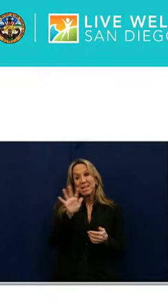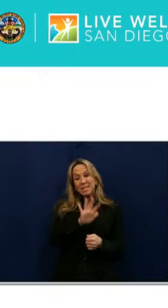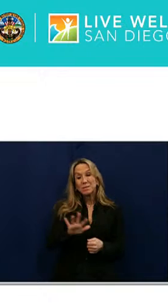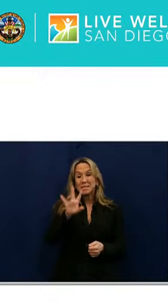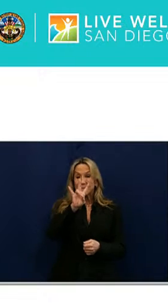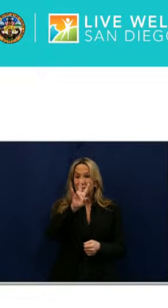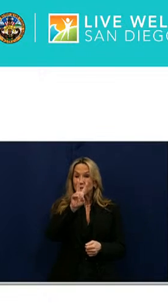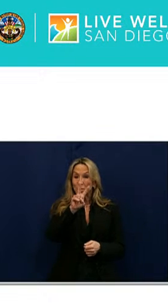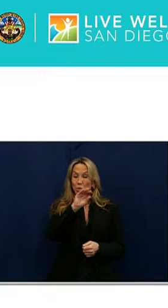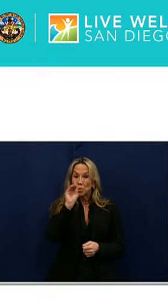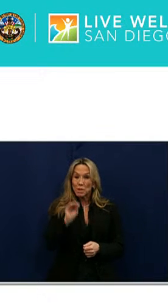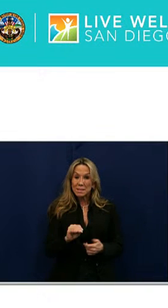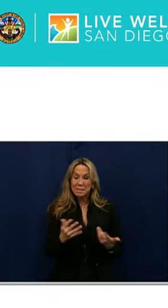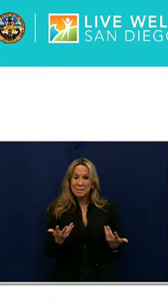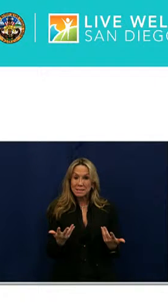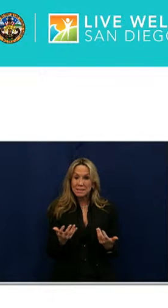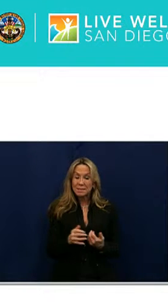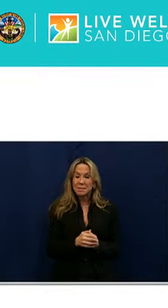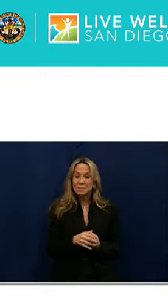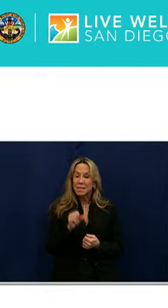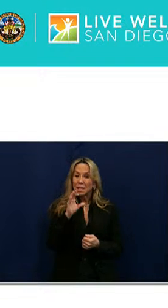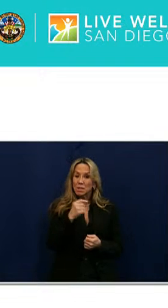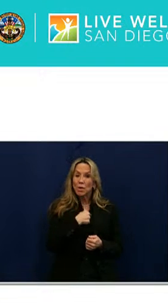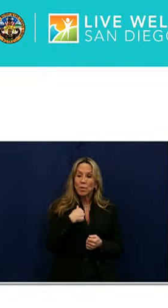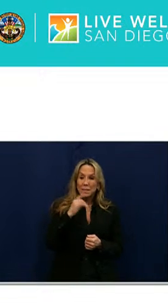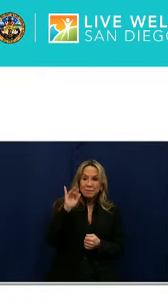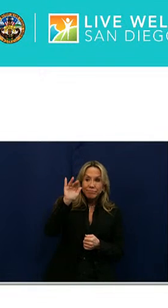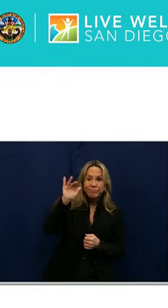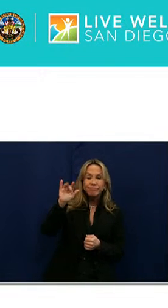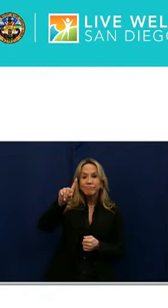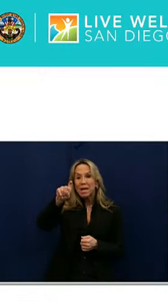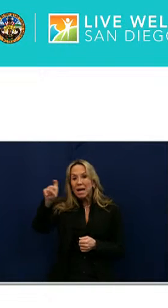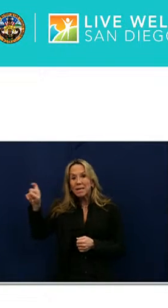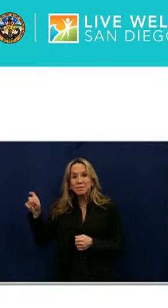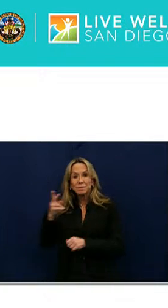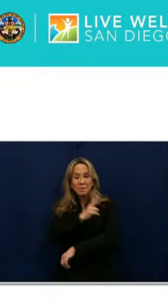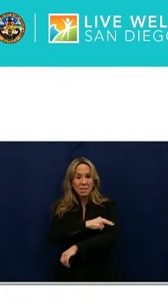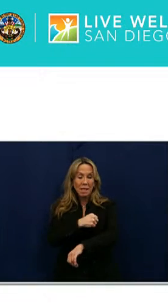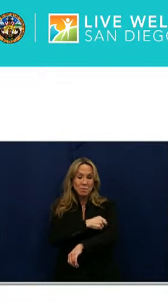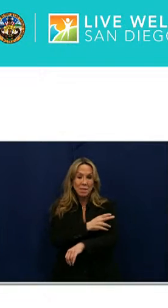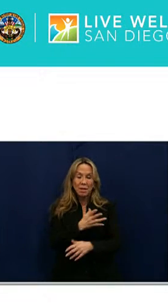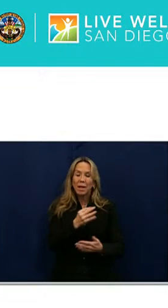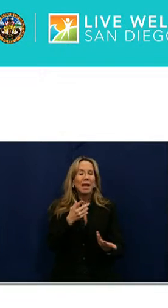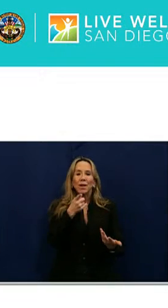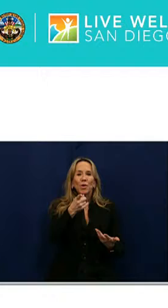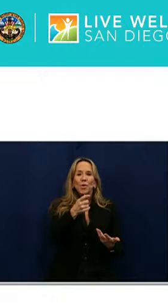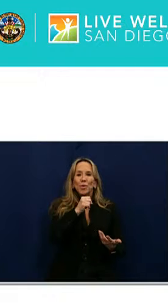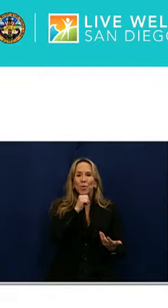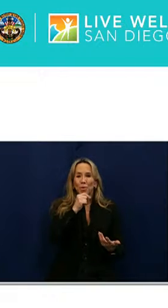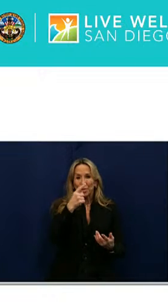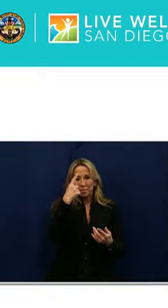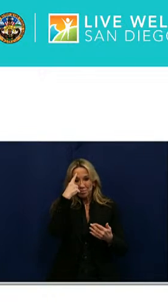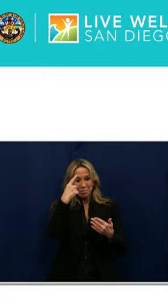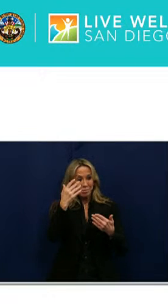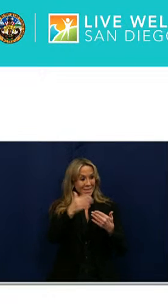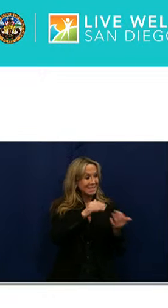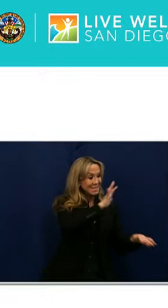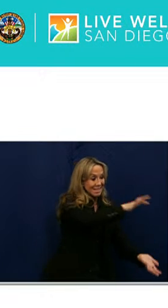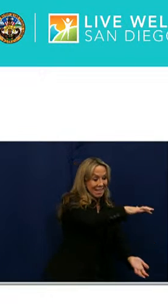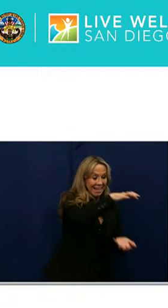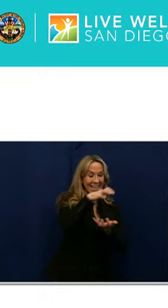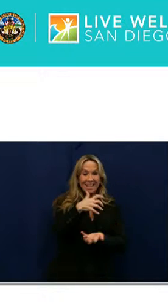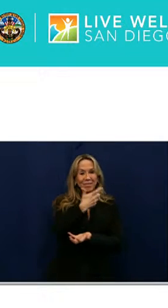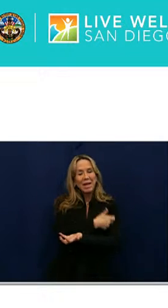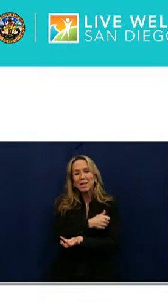72%. So we have asked the hospitals already, and you don't just get the vaccine, you have to sign up